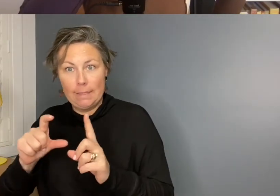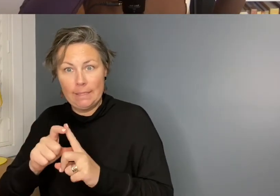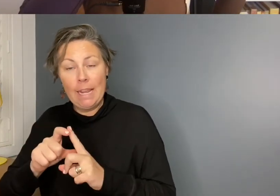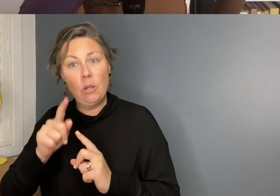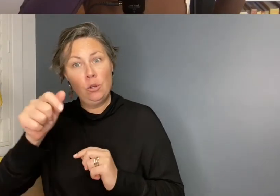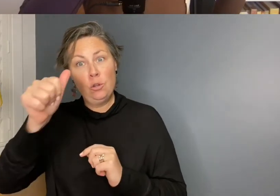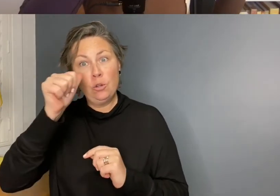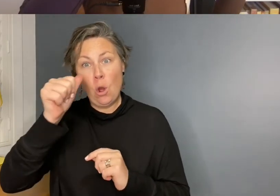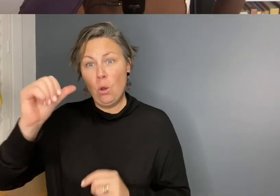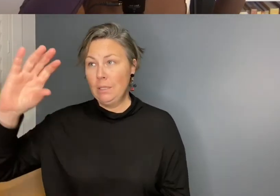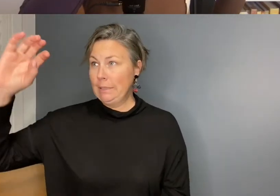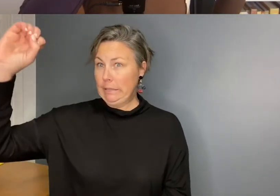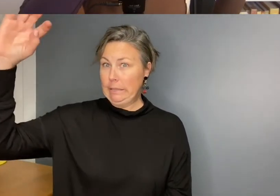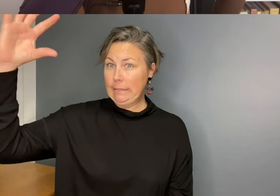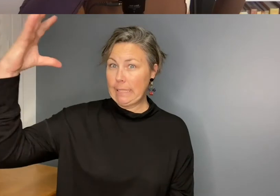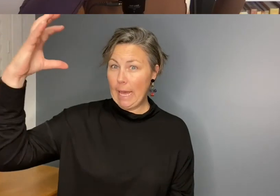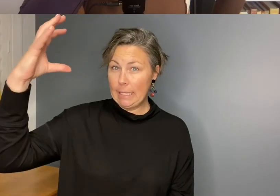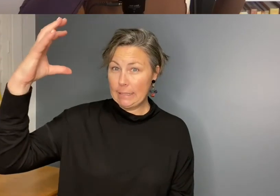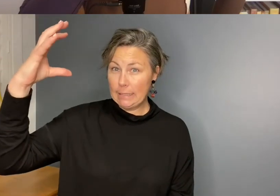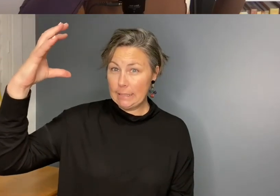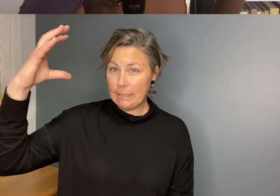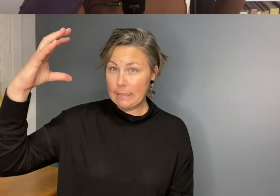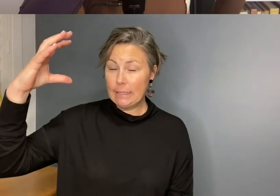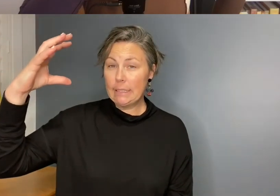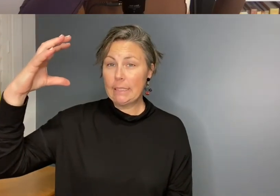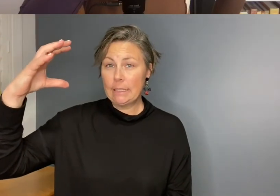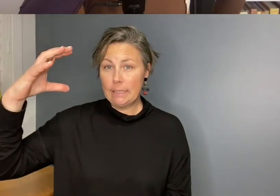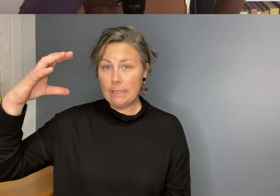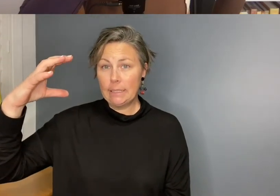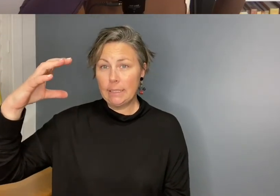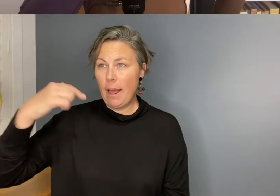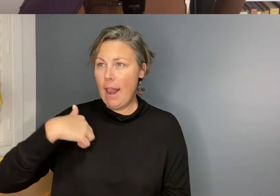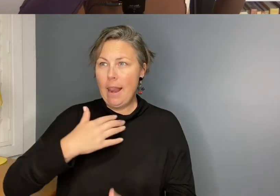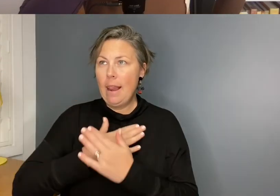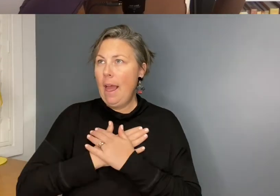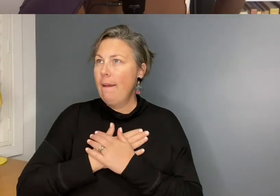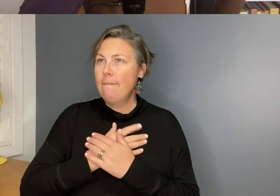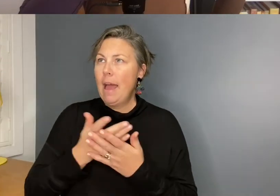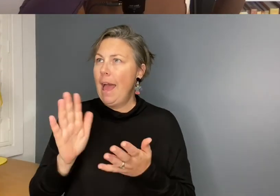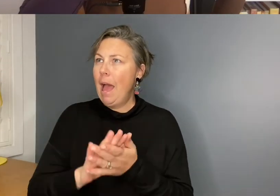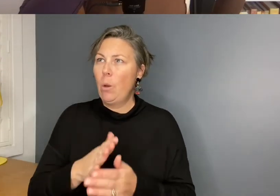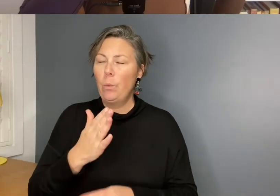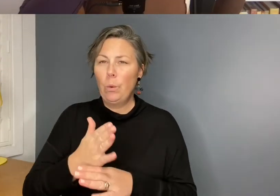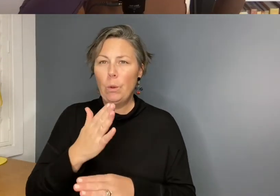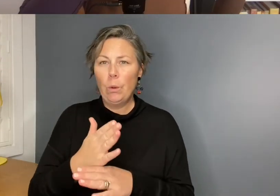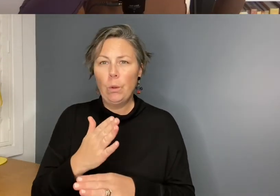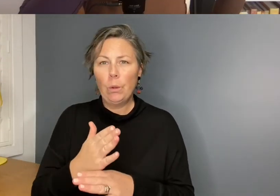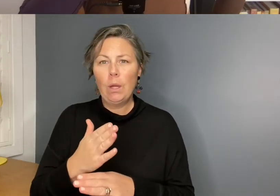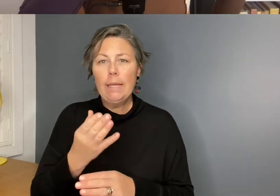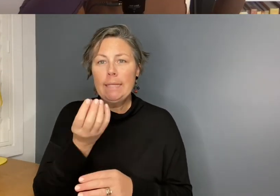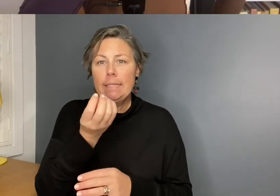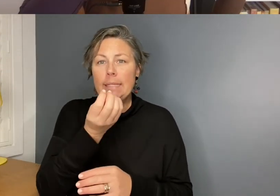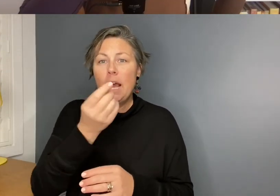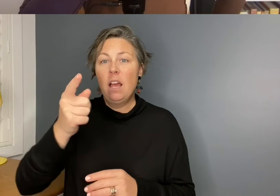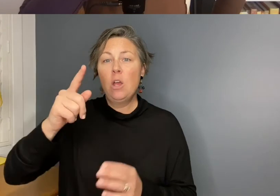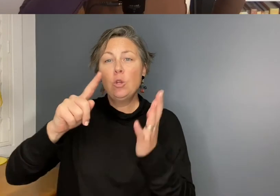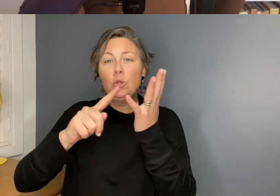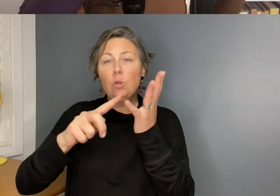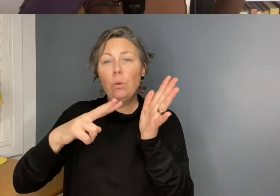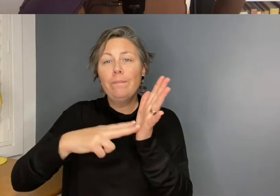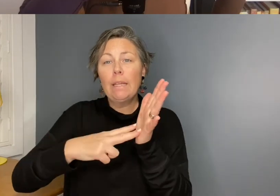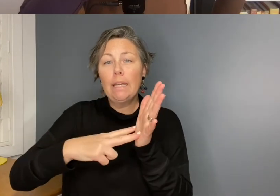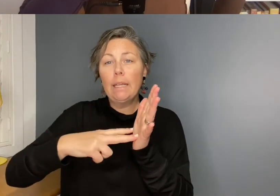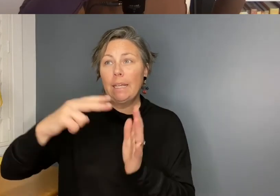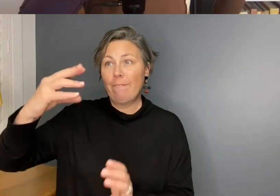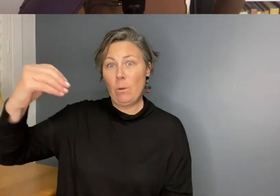absolutely love this whole story, this whole biochemical process. Particular rays of ultraviolet light,